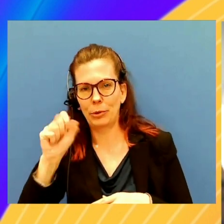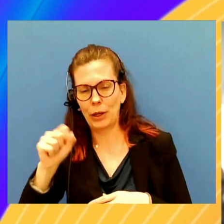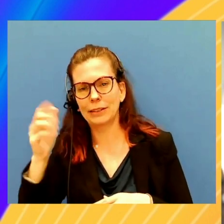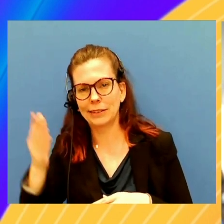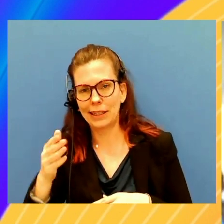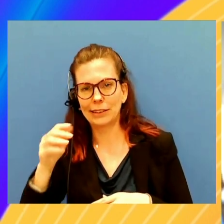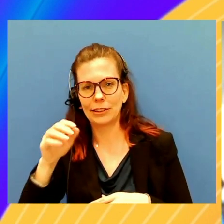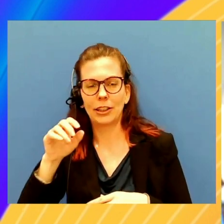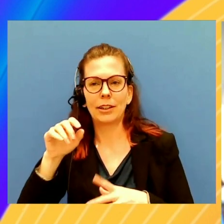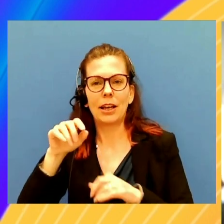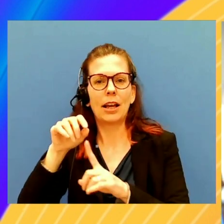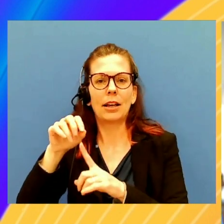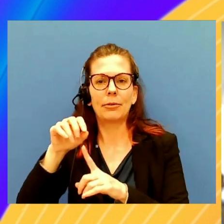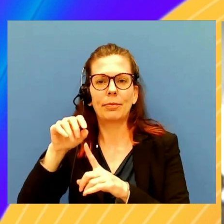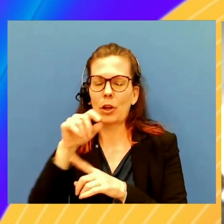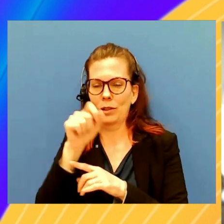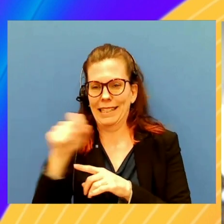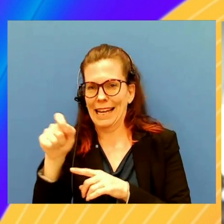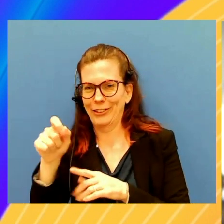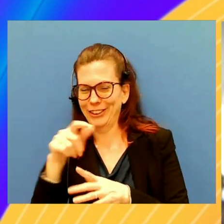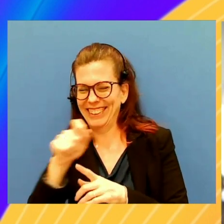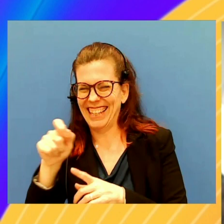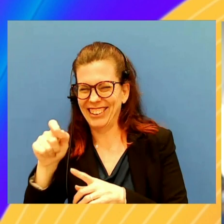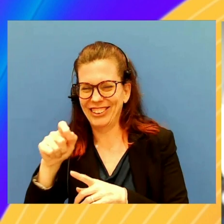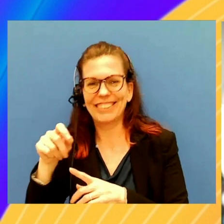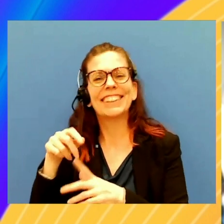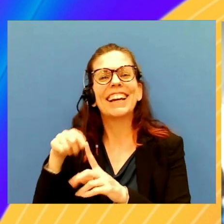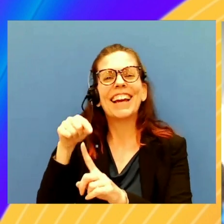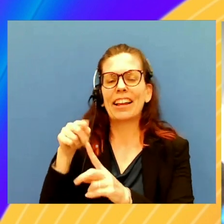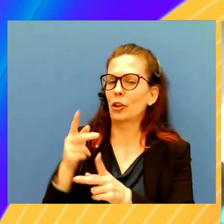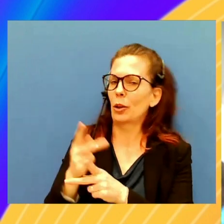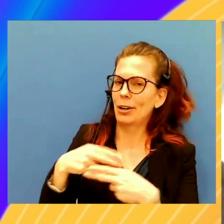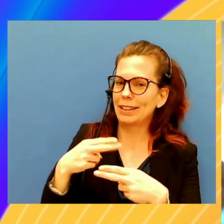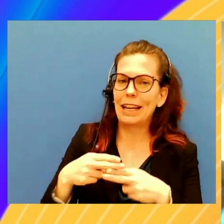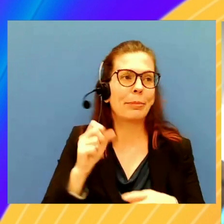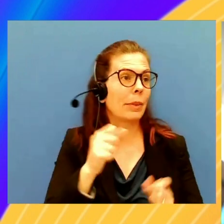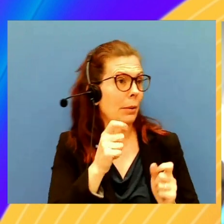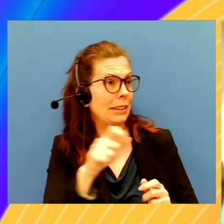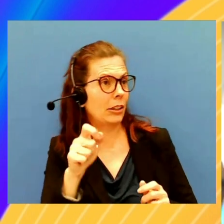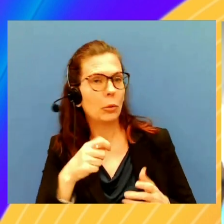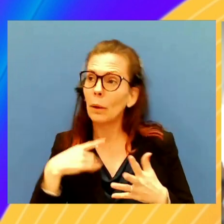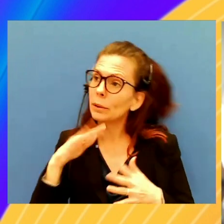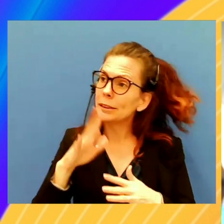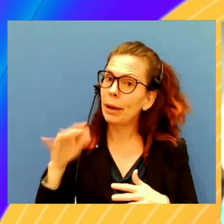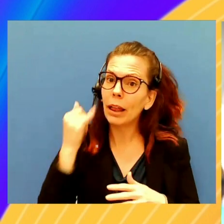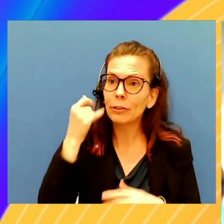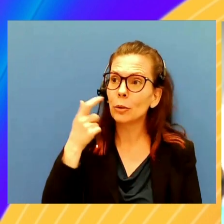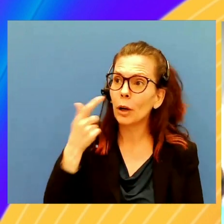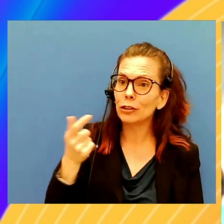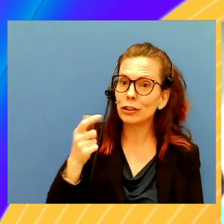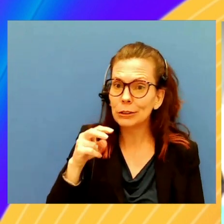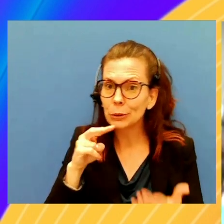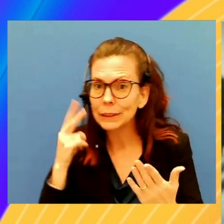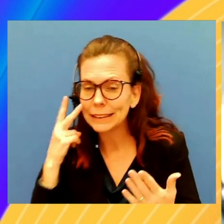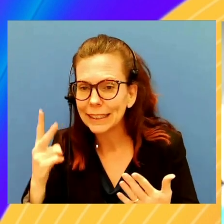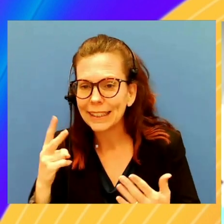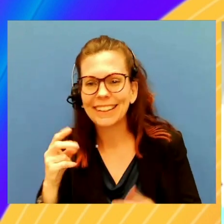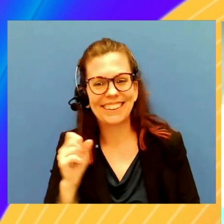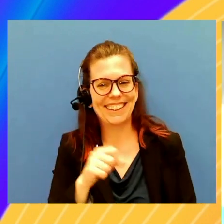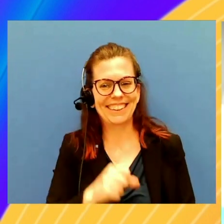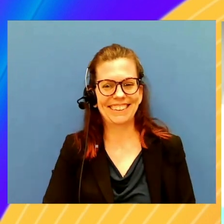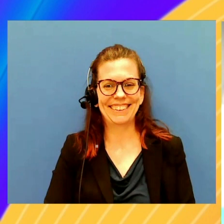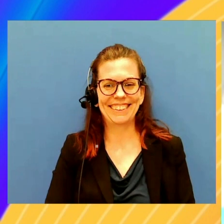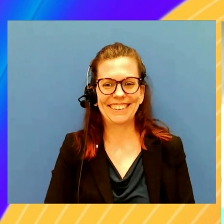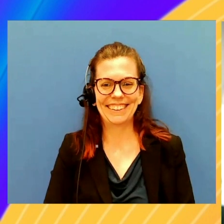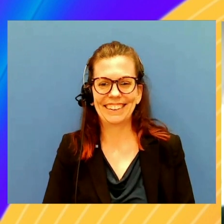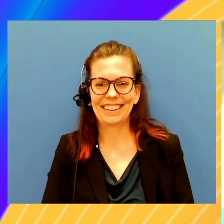So it's the product name. It's a lot of dashes, but yes. Well, I want to spell it out for everyone who's watching. It's a mouthful. Yeah,